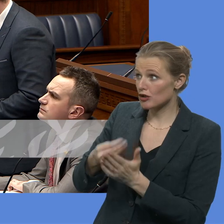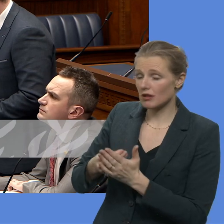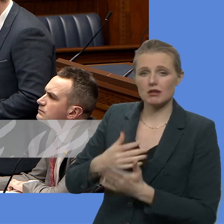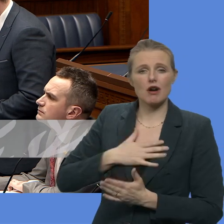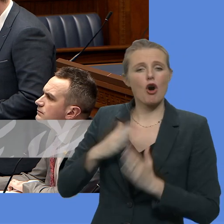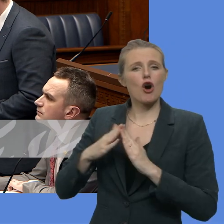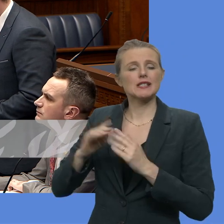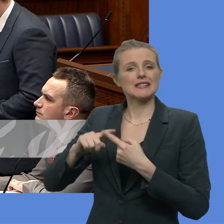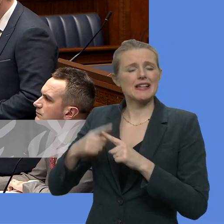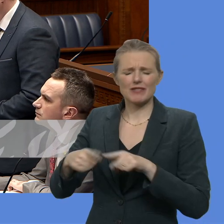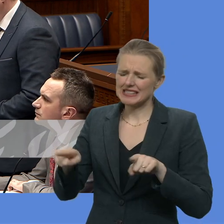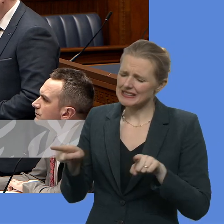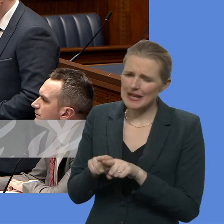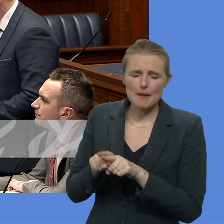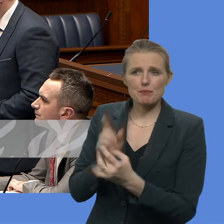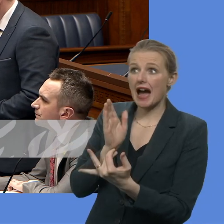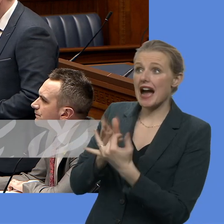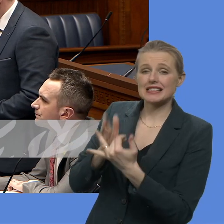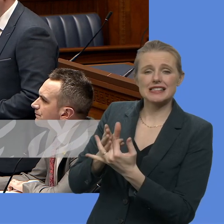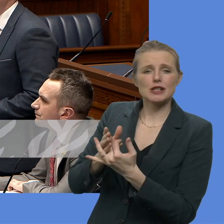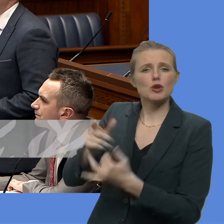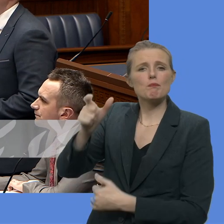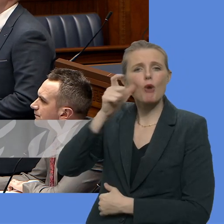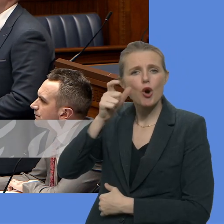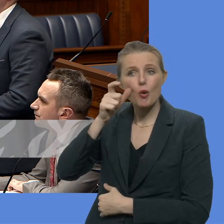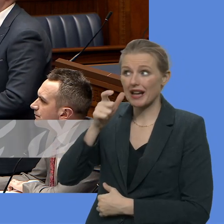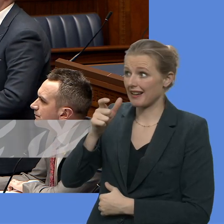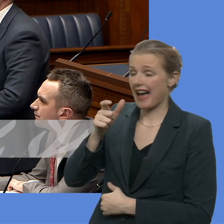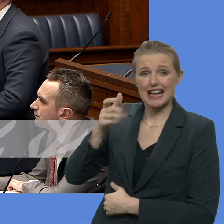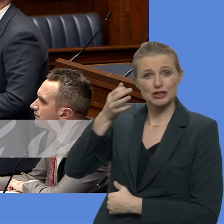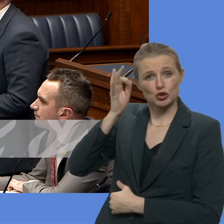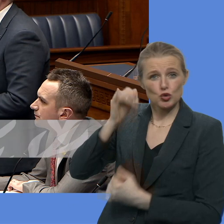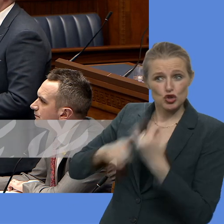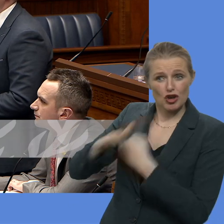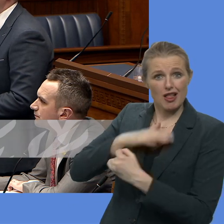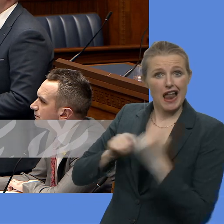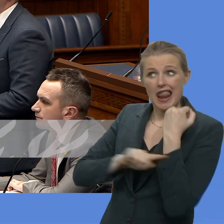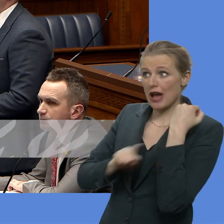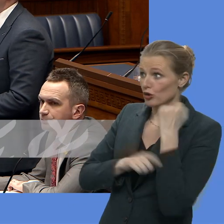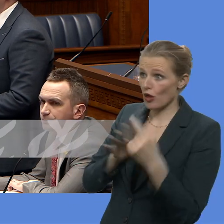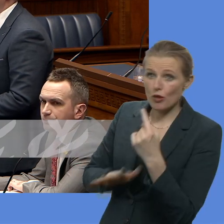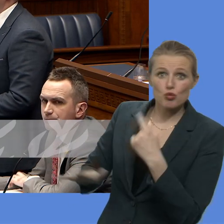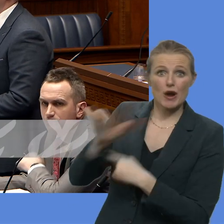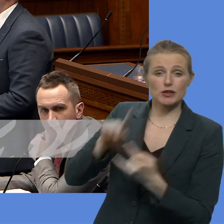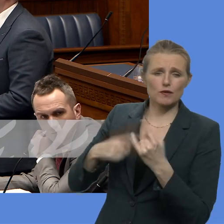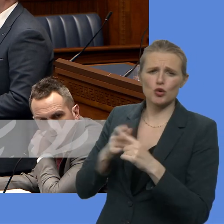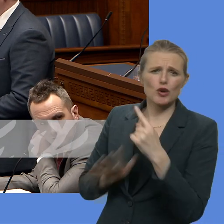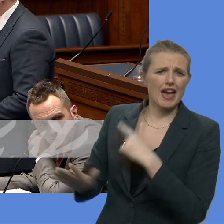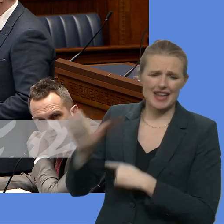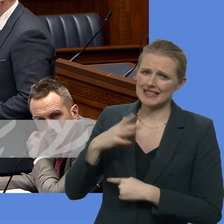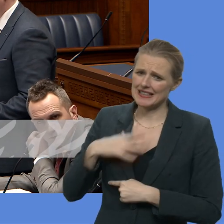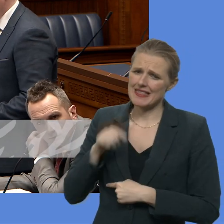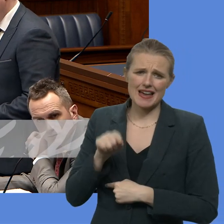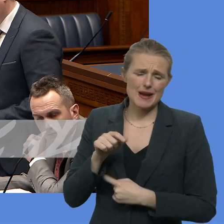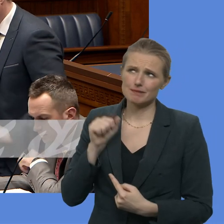have the same access to borrowing as social landlords in the rest of the UK, and I believe that this is necessary, and I believe that it